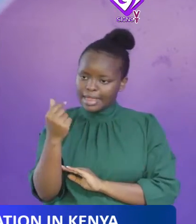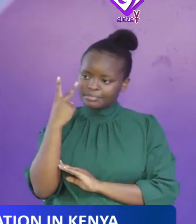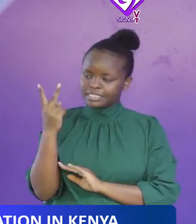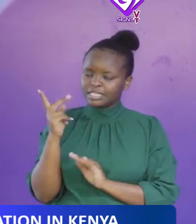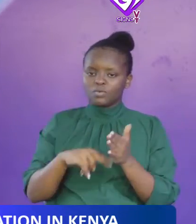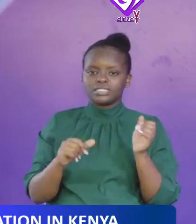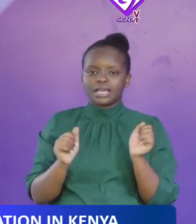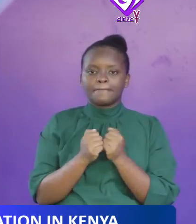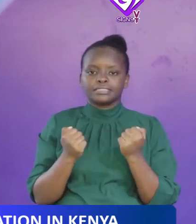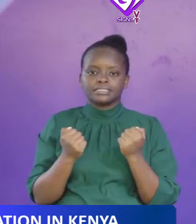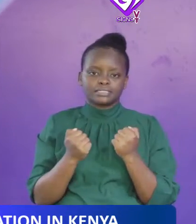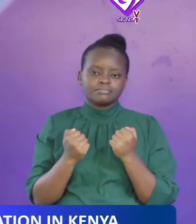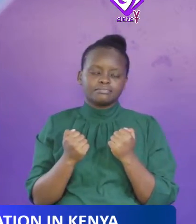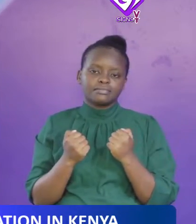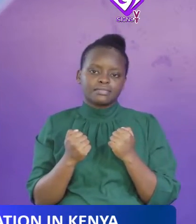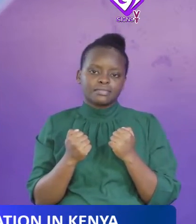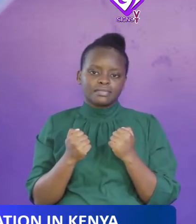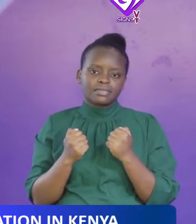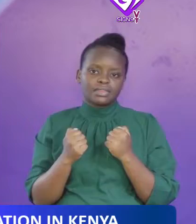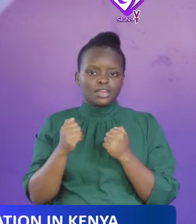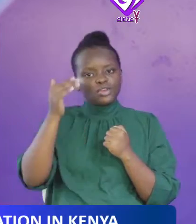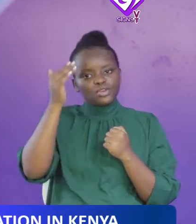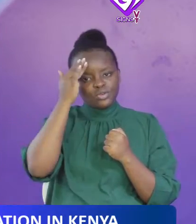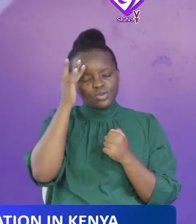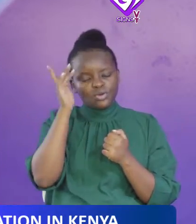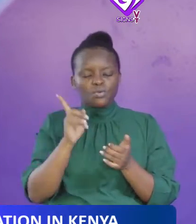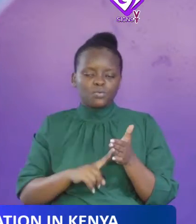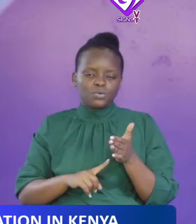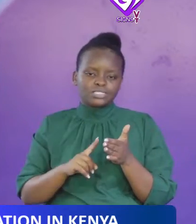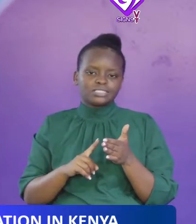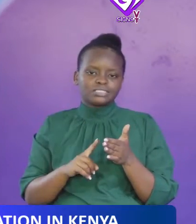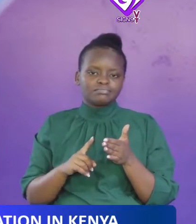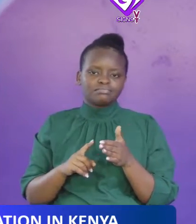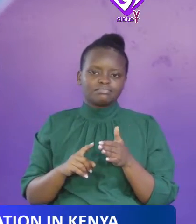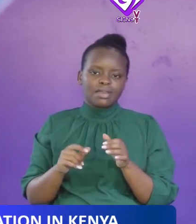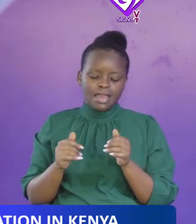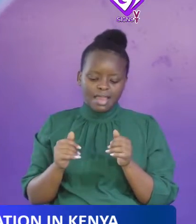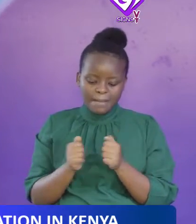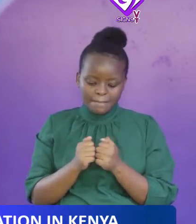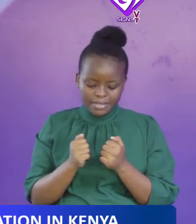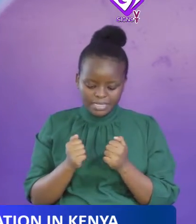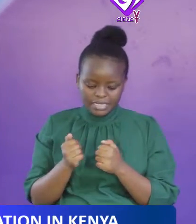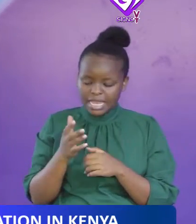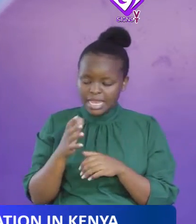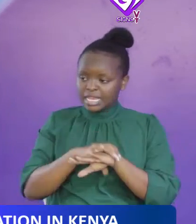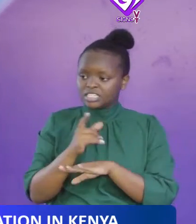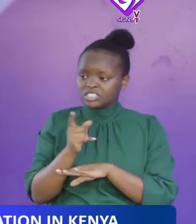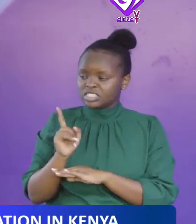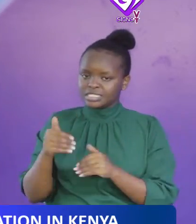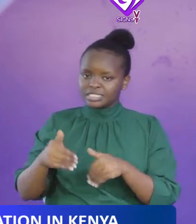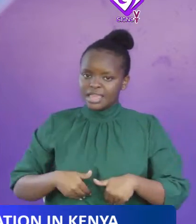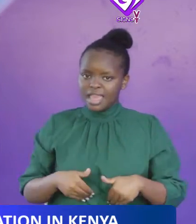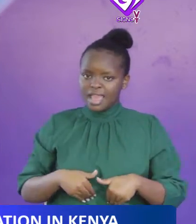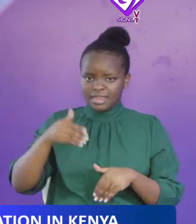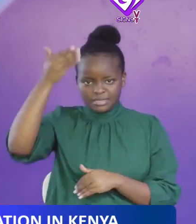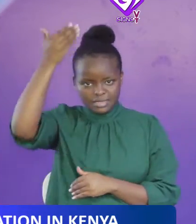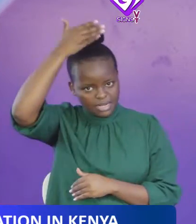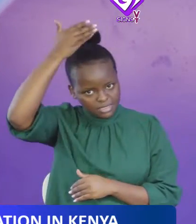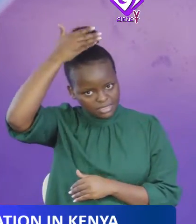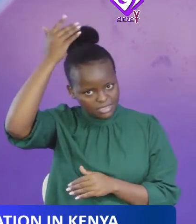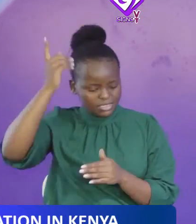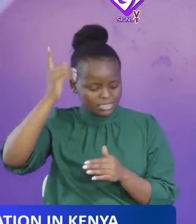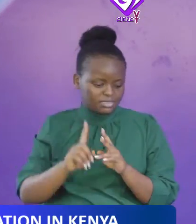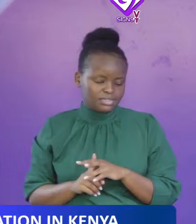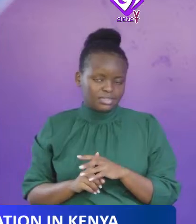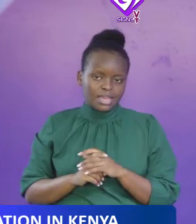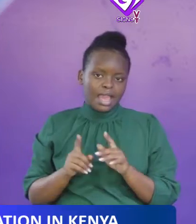actually happens, so that you know what you're getting. Get these young nurses as what we call initial